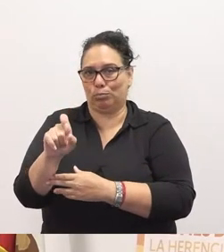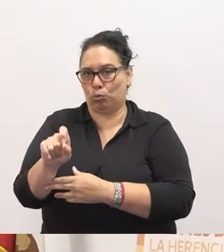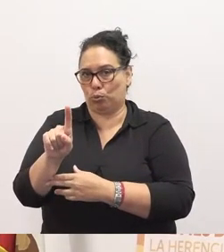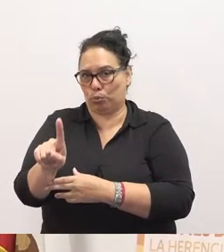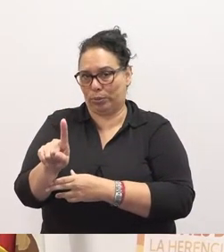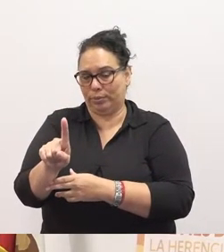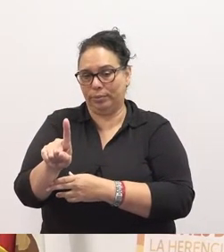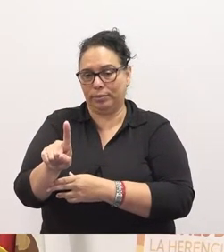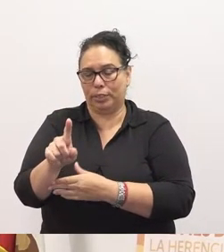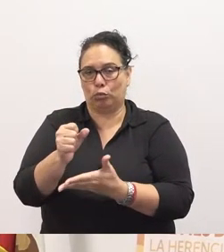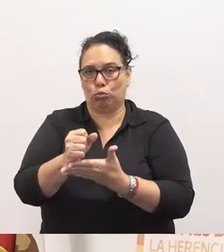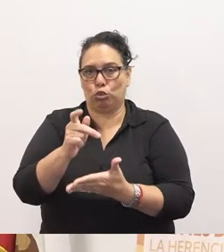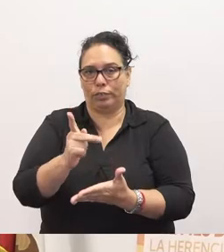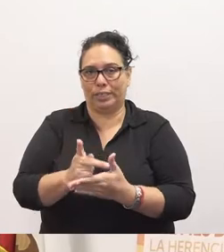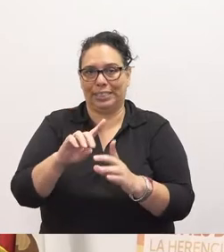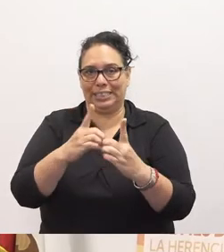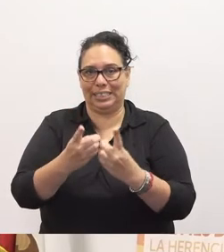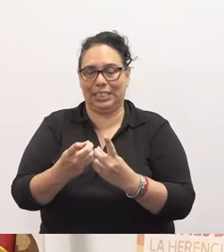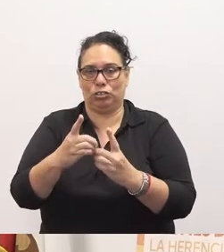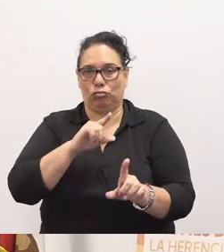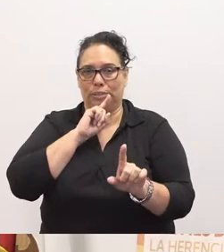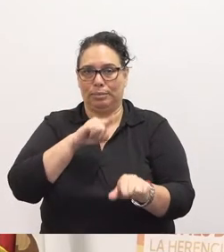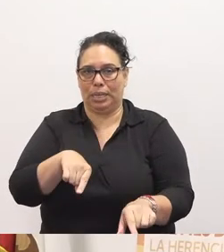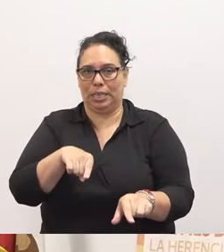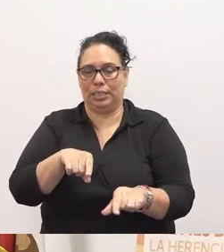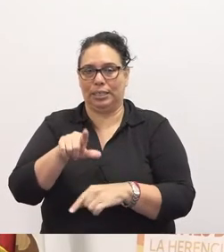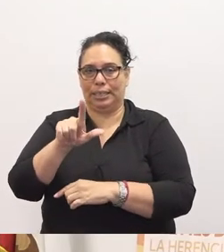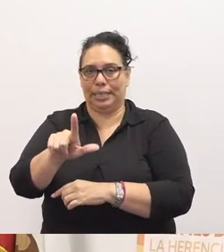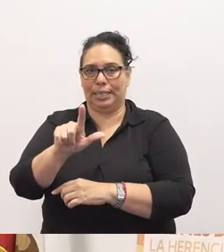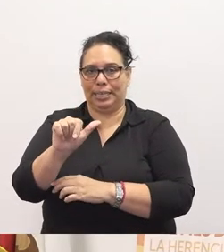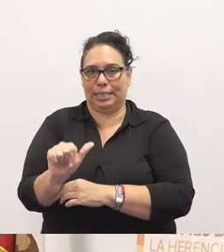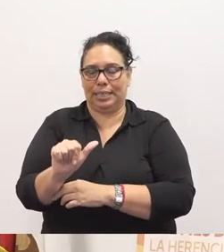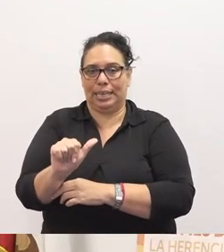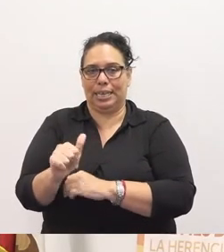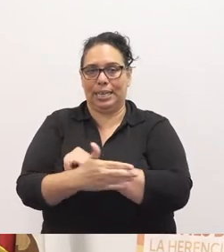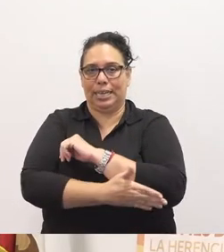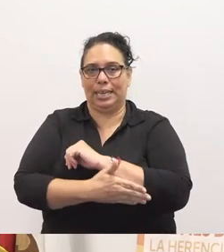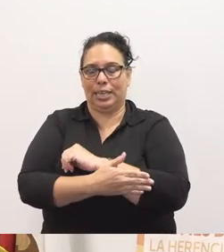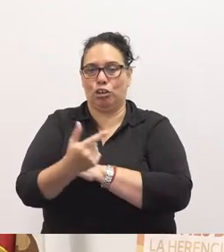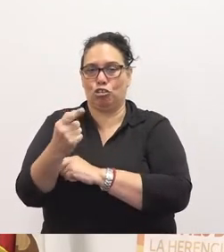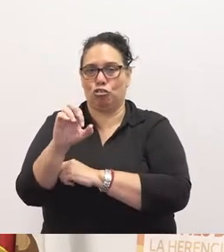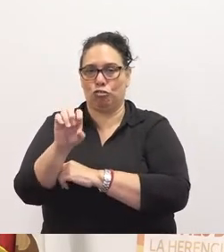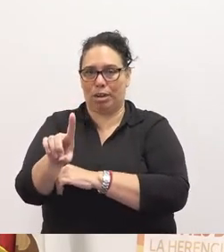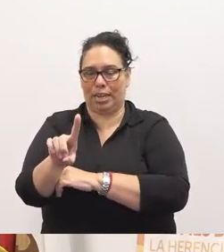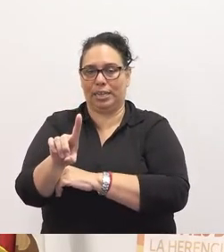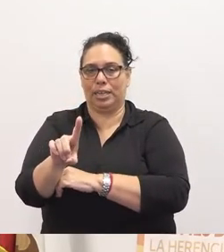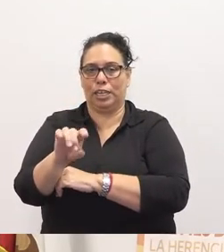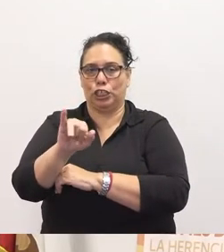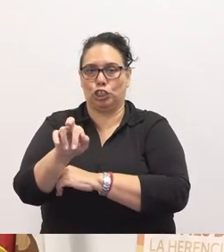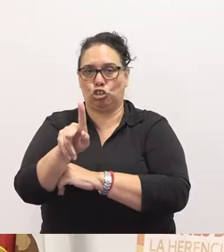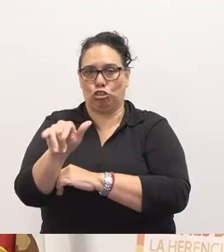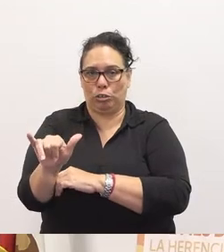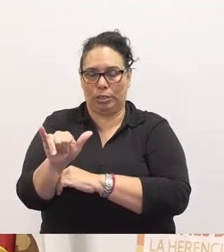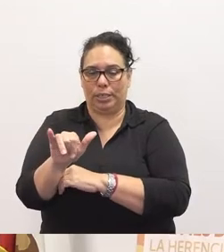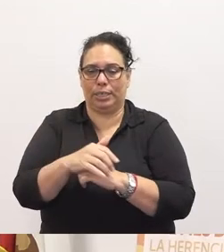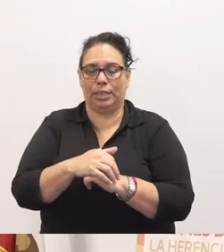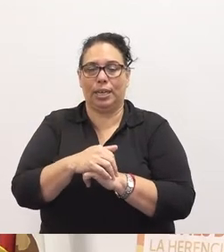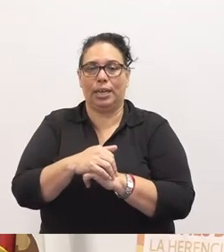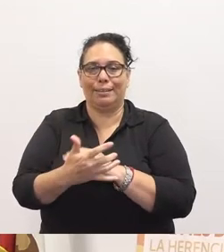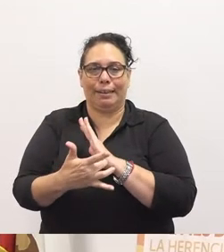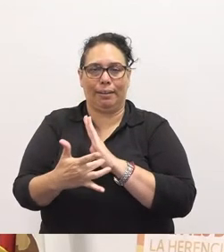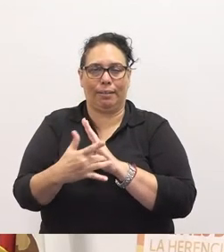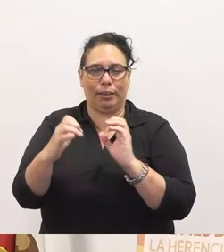17.1, approval of district response to the Los Angeles County Grand Jury Report, Career Technical